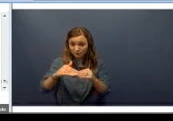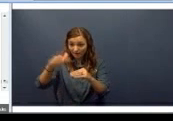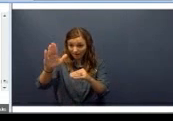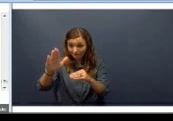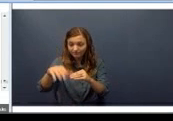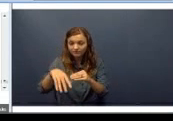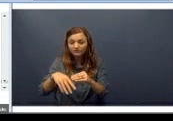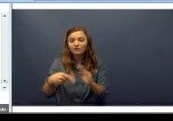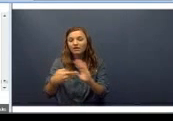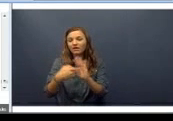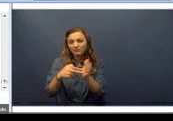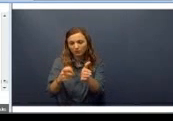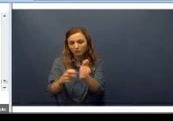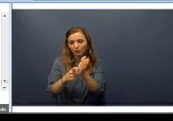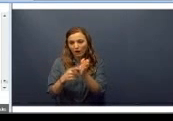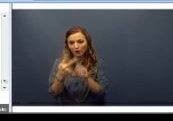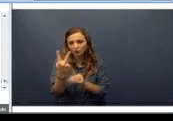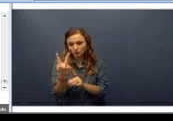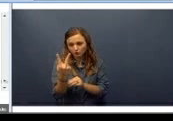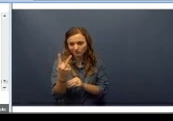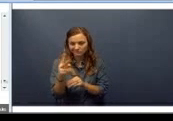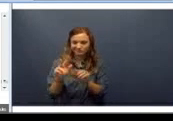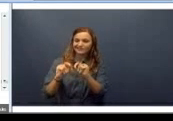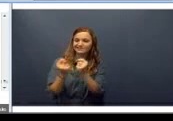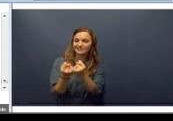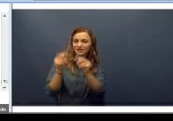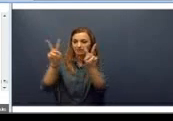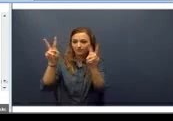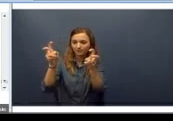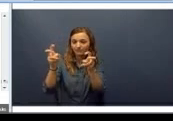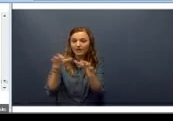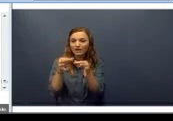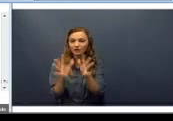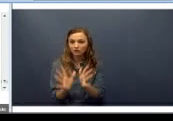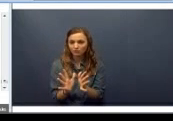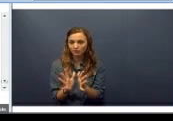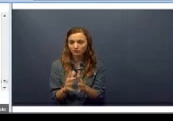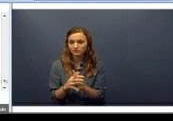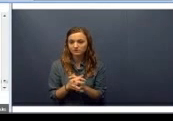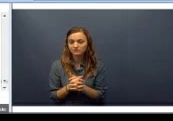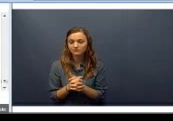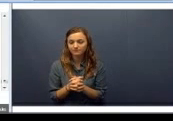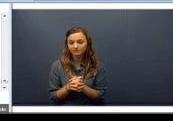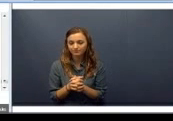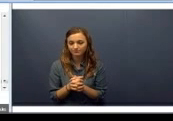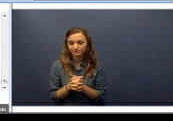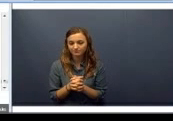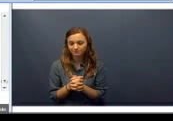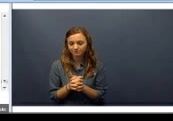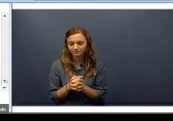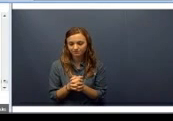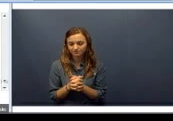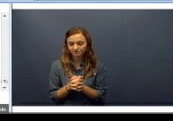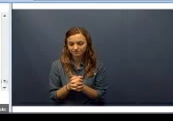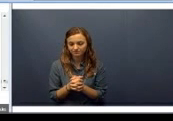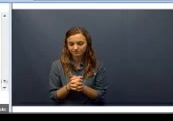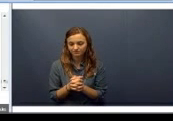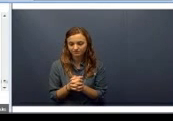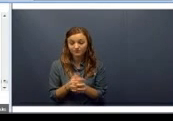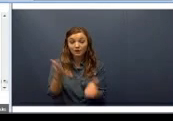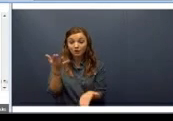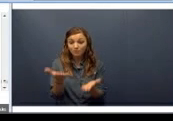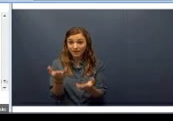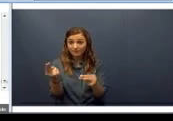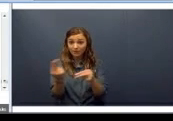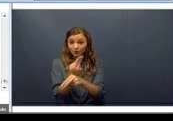length of 90 minutes or more, you're going to need a team of interpreters. You may actually even use